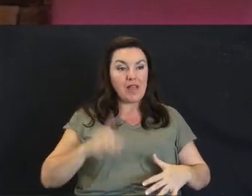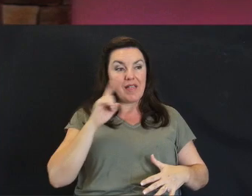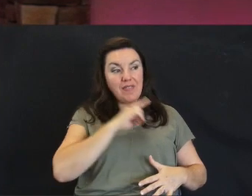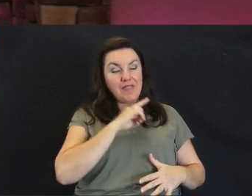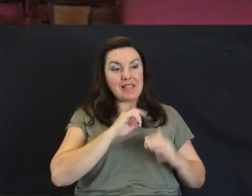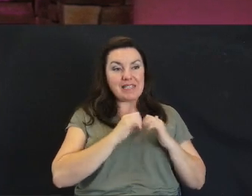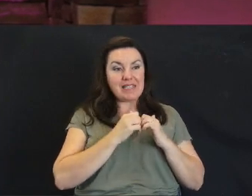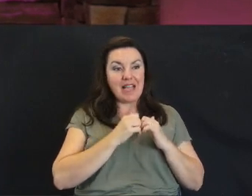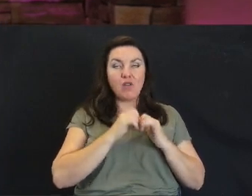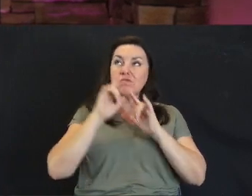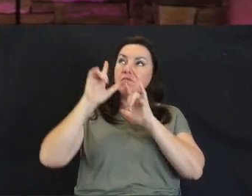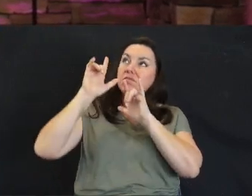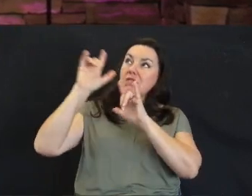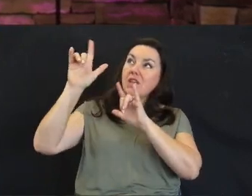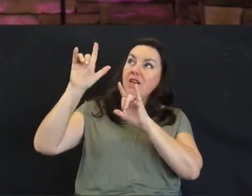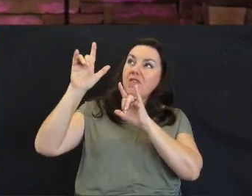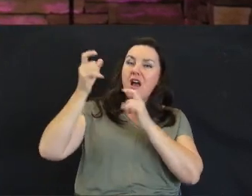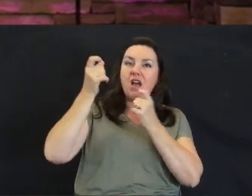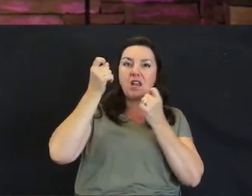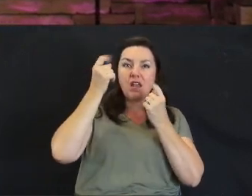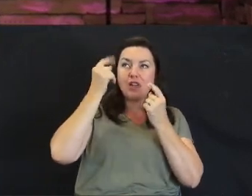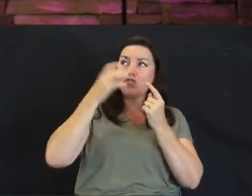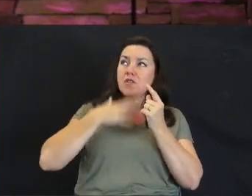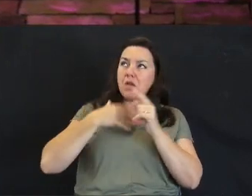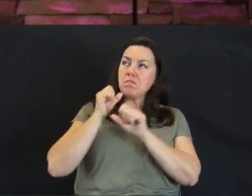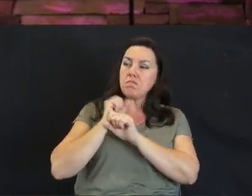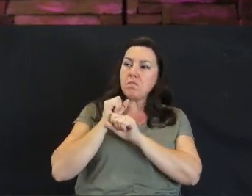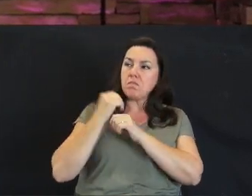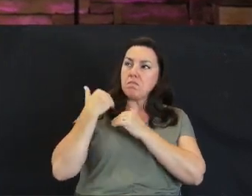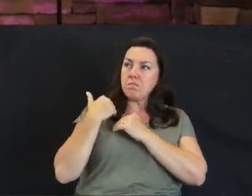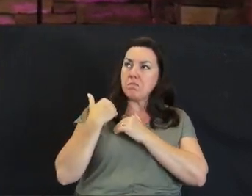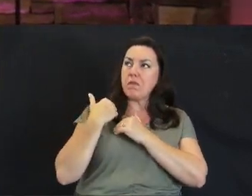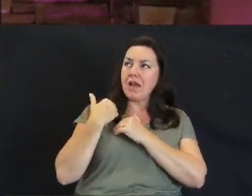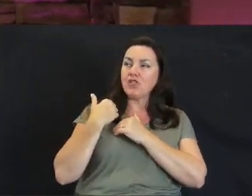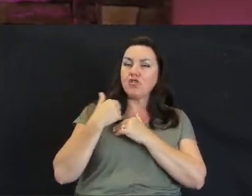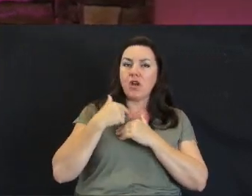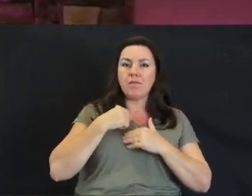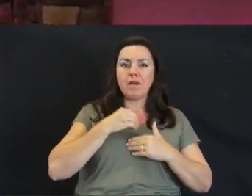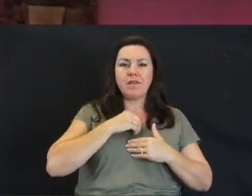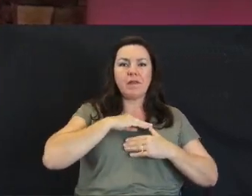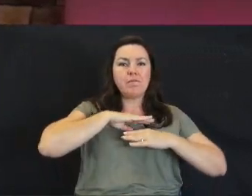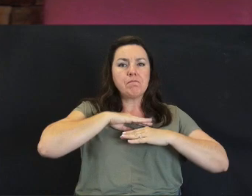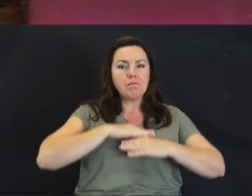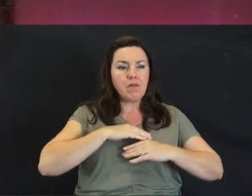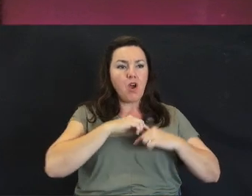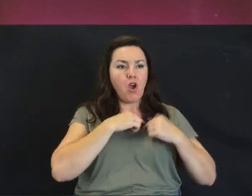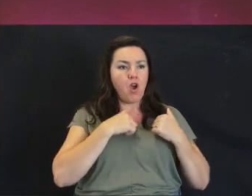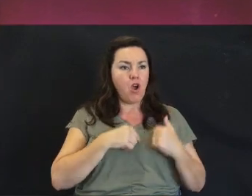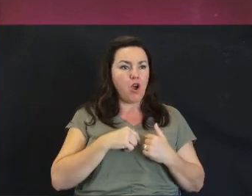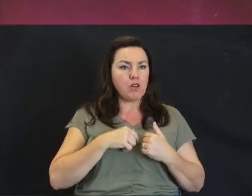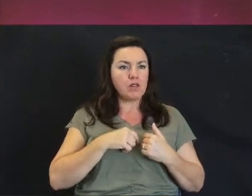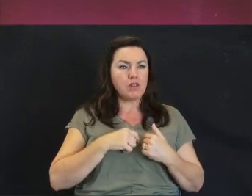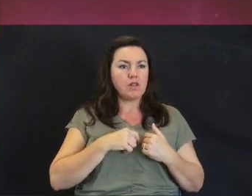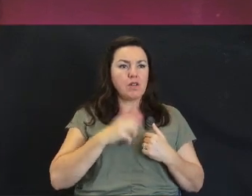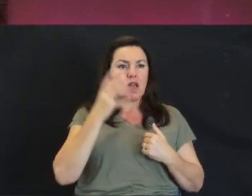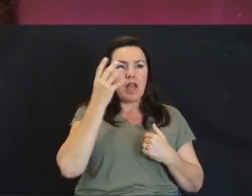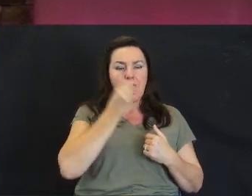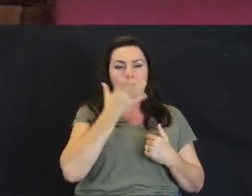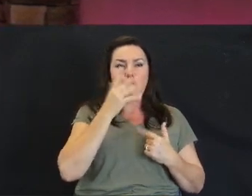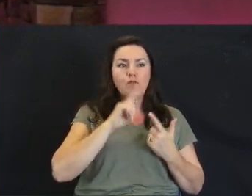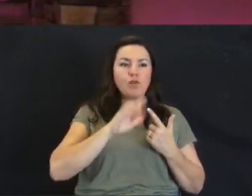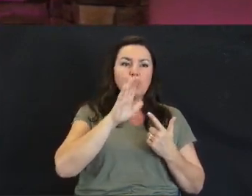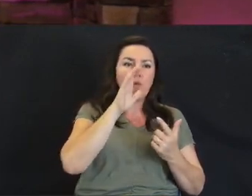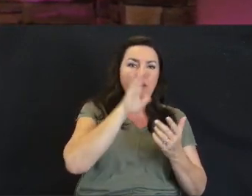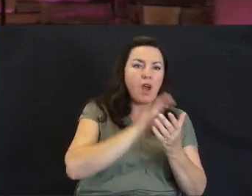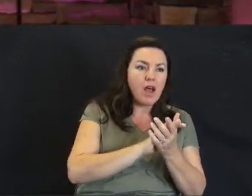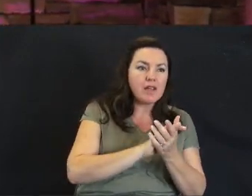They loved God And they understood The role that God Had given them And they fulfilled that role With a content heart With all of their heart And they were beautiful To their husbands